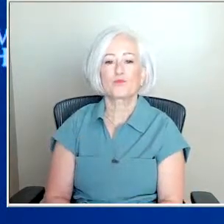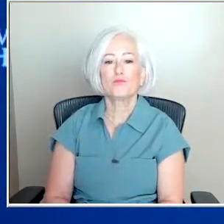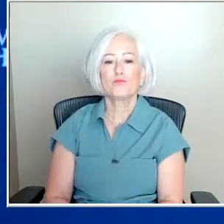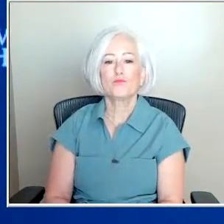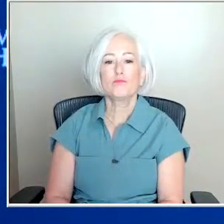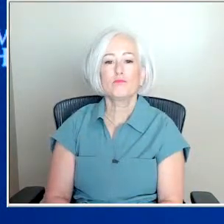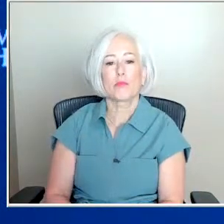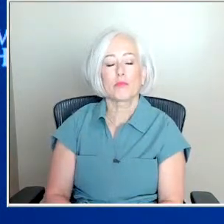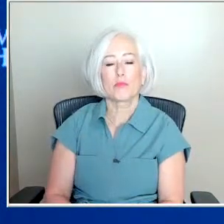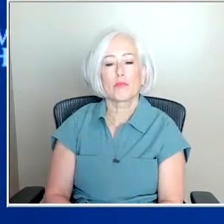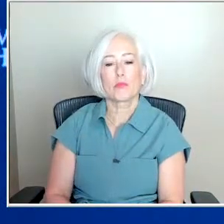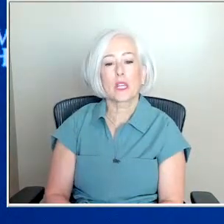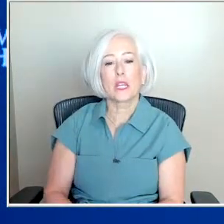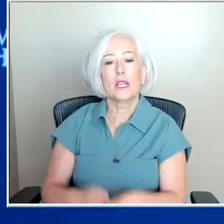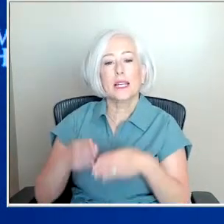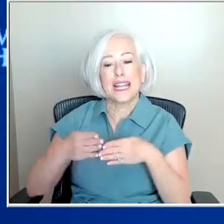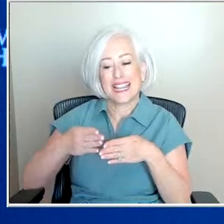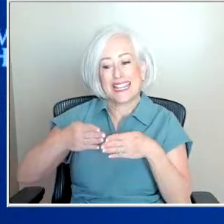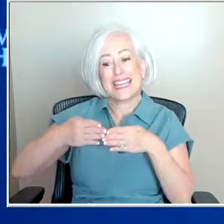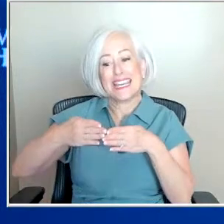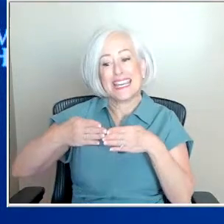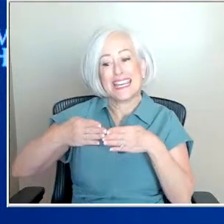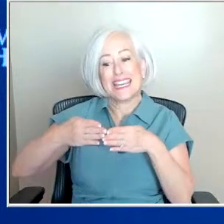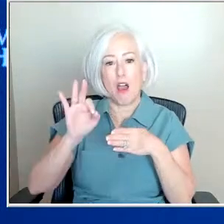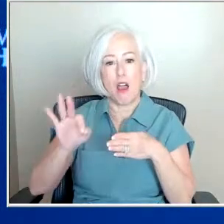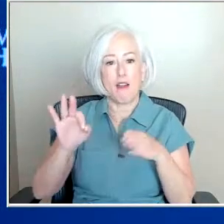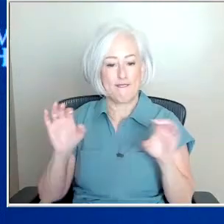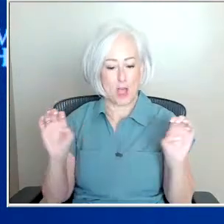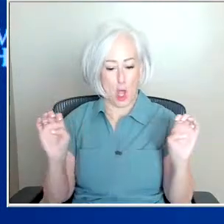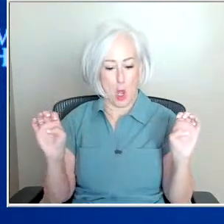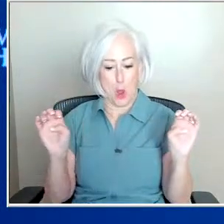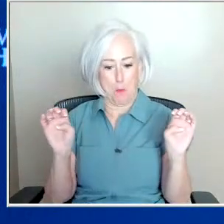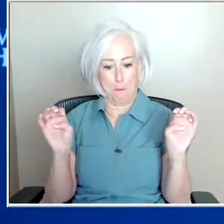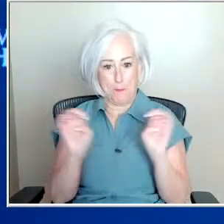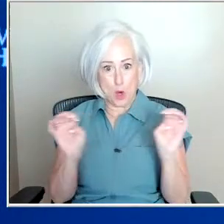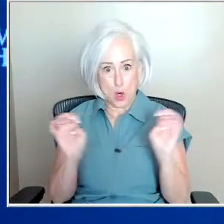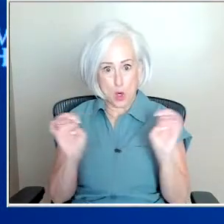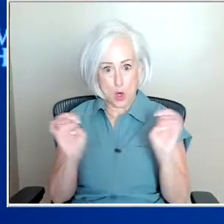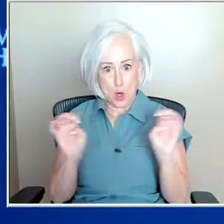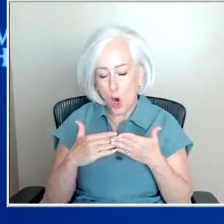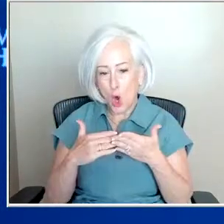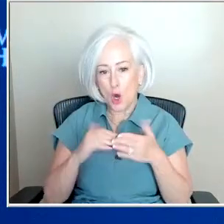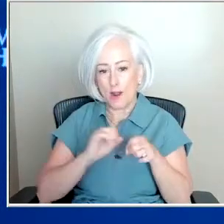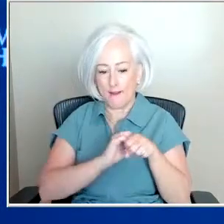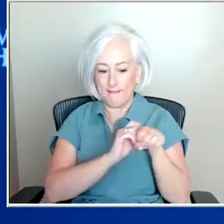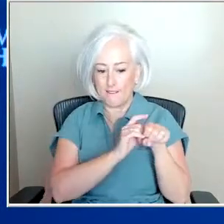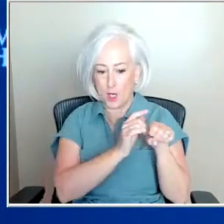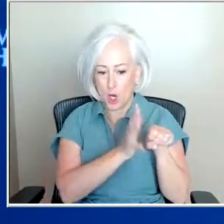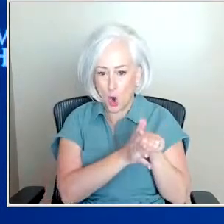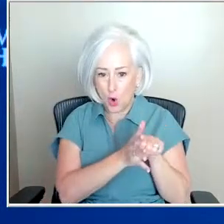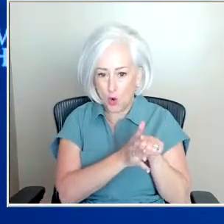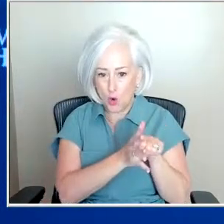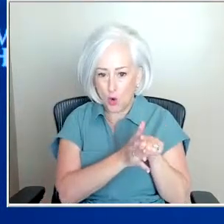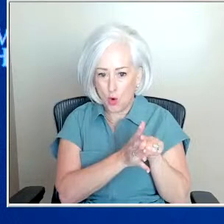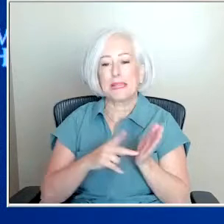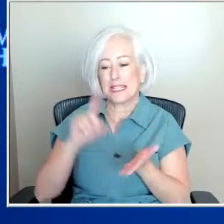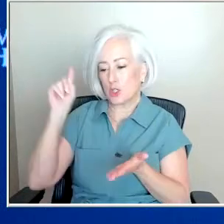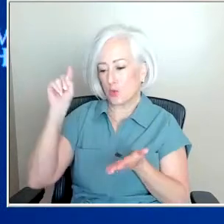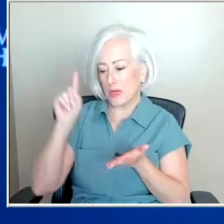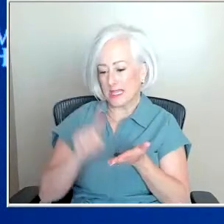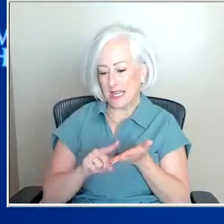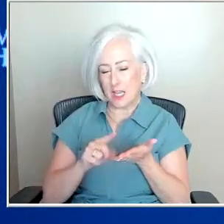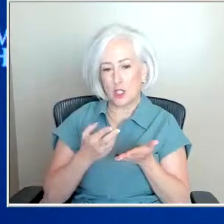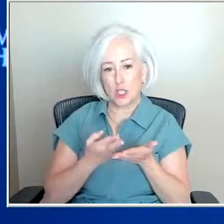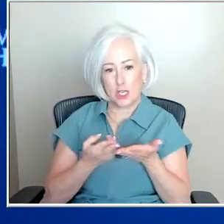the emergency phase is really about a reduction in some of the resources, but also